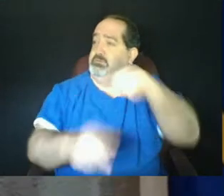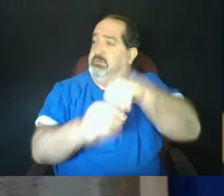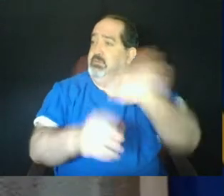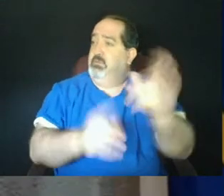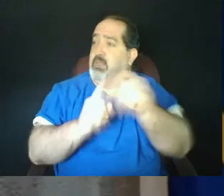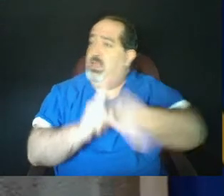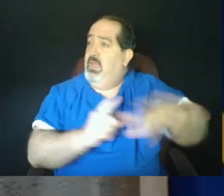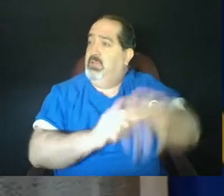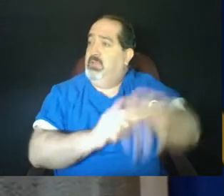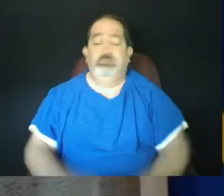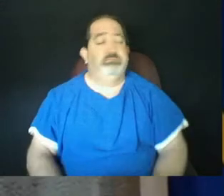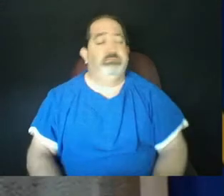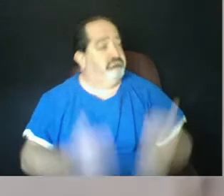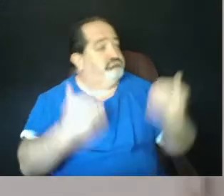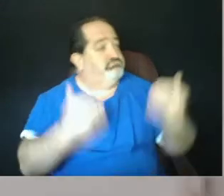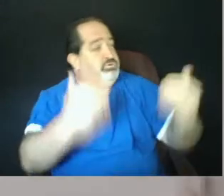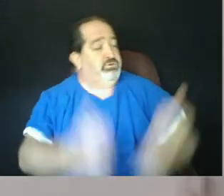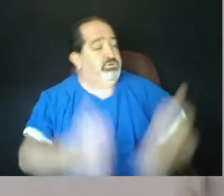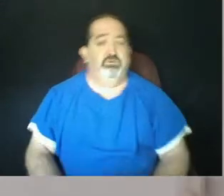proceed.